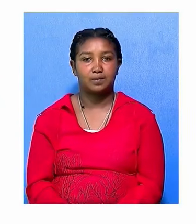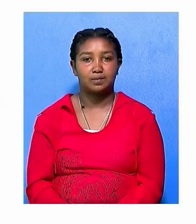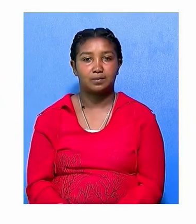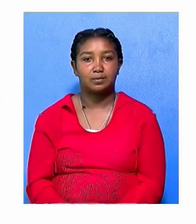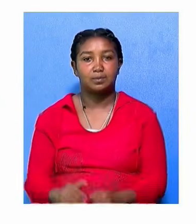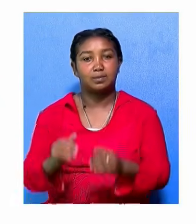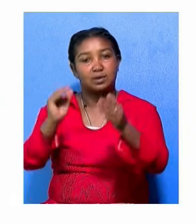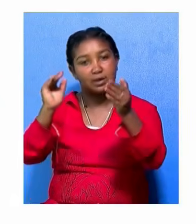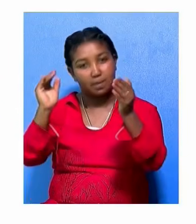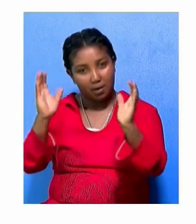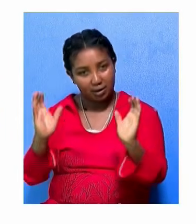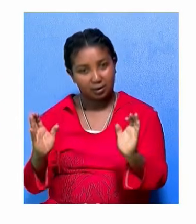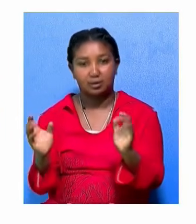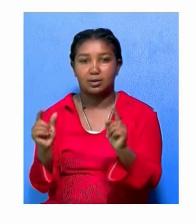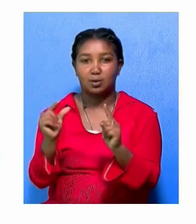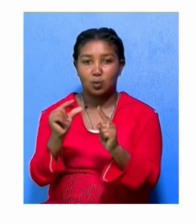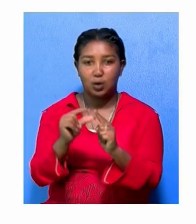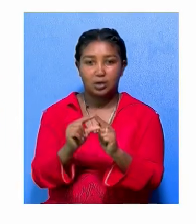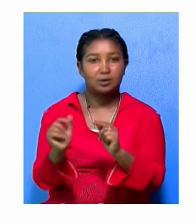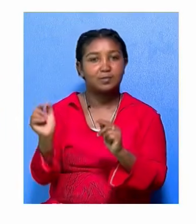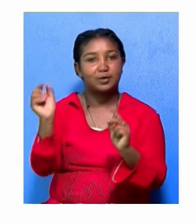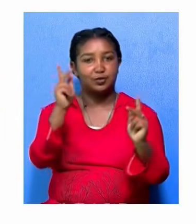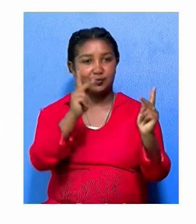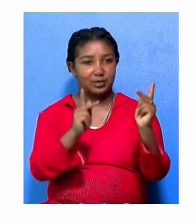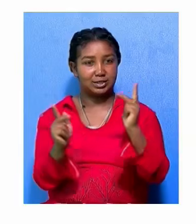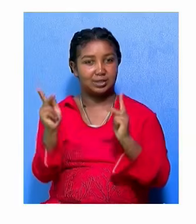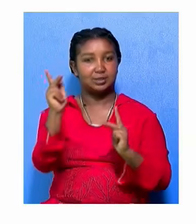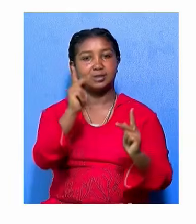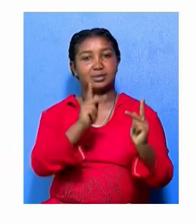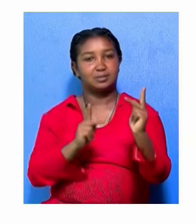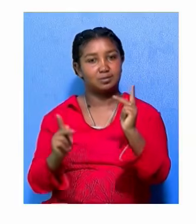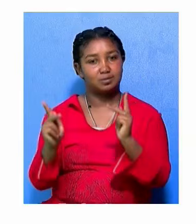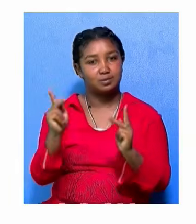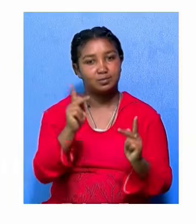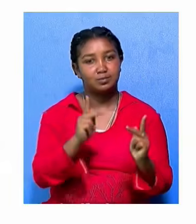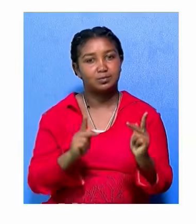in the bracket here, the word visit